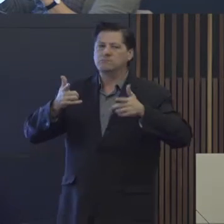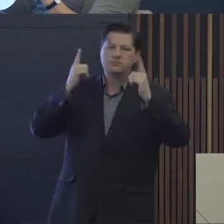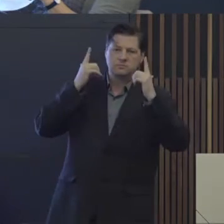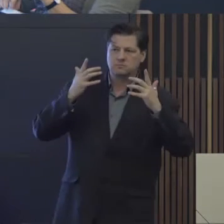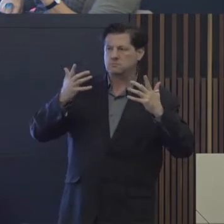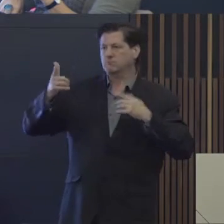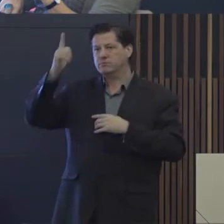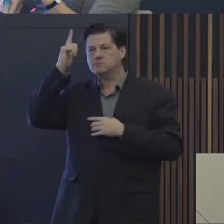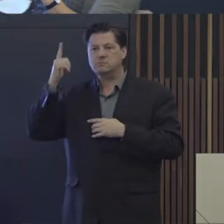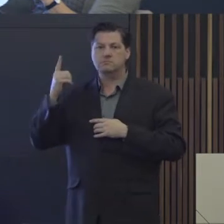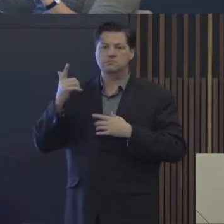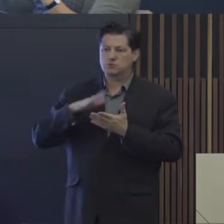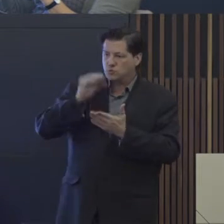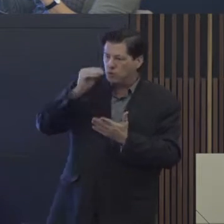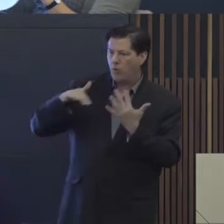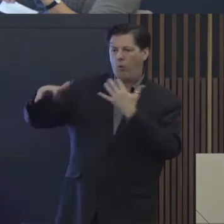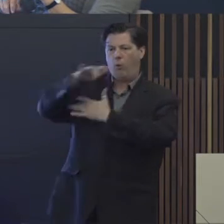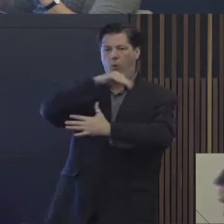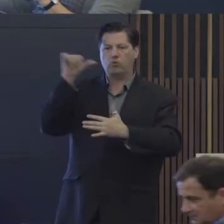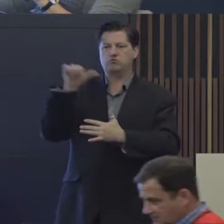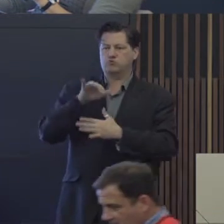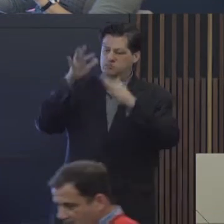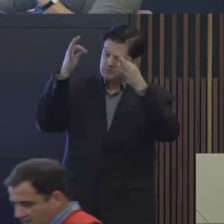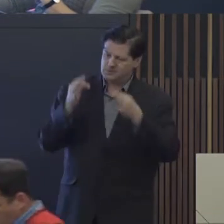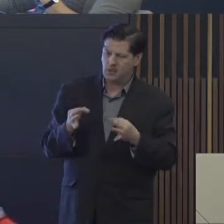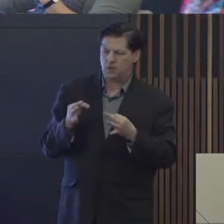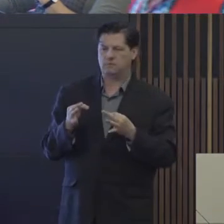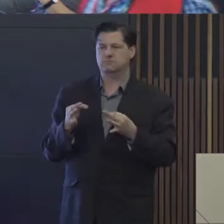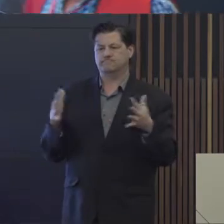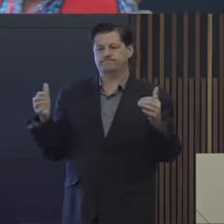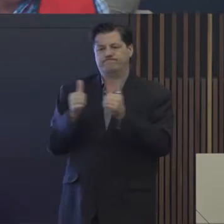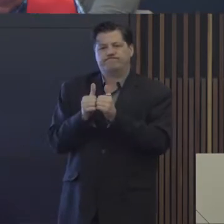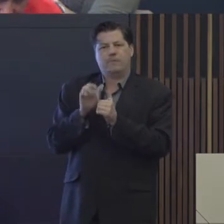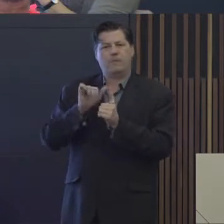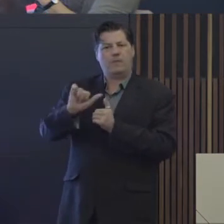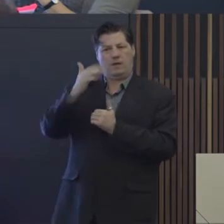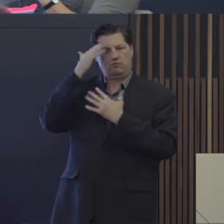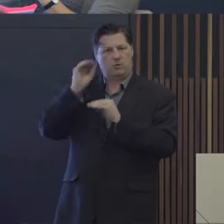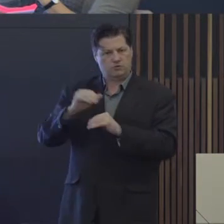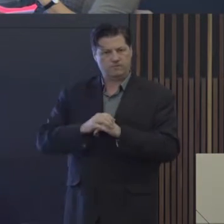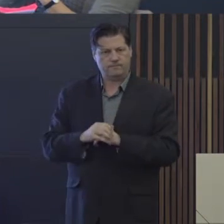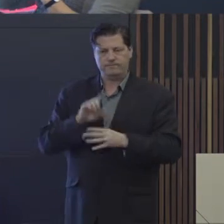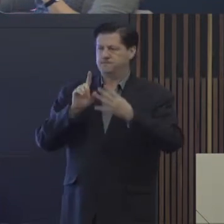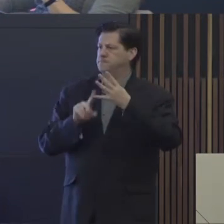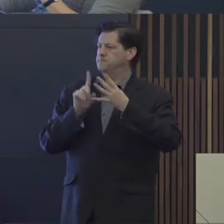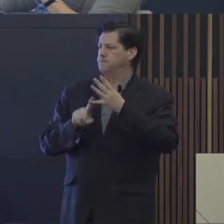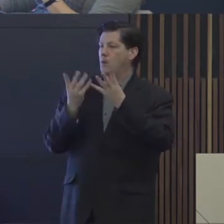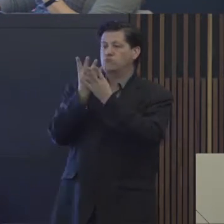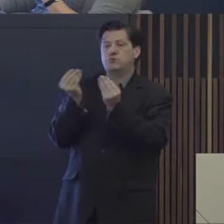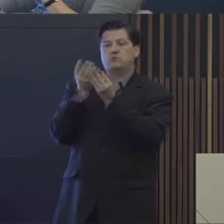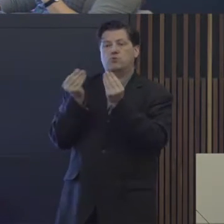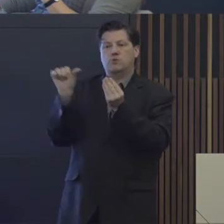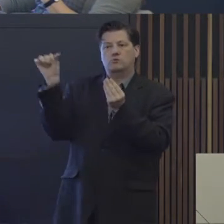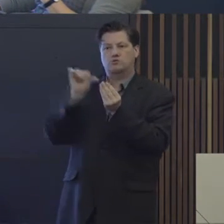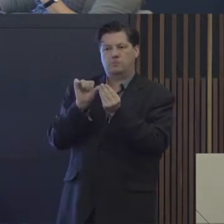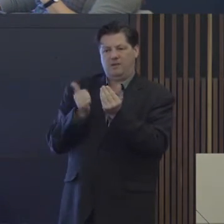the students should all be involved in making collaborative decisions about the child's education. The fourth one was that the resources should be